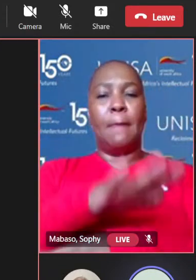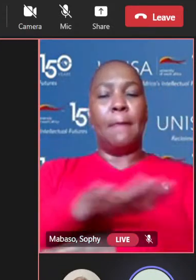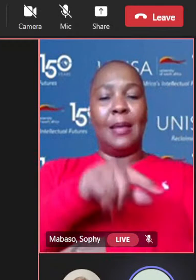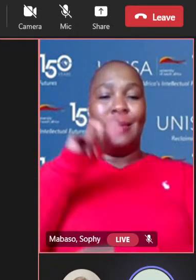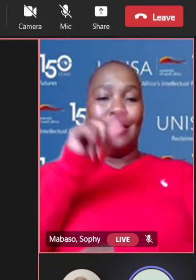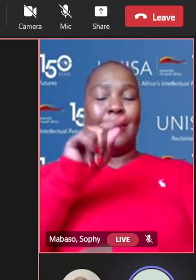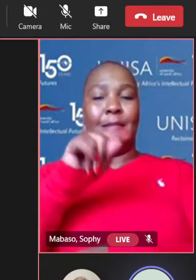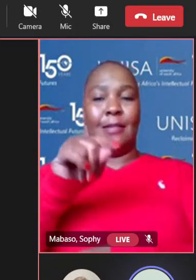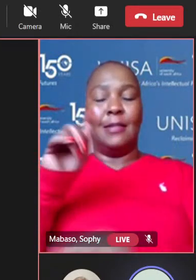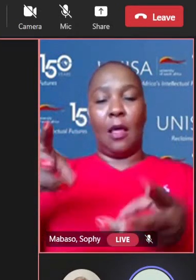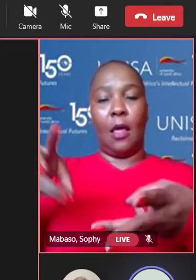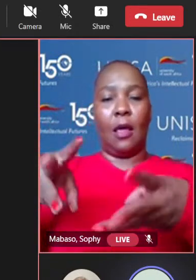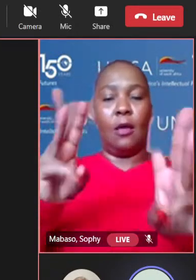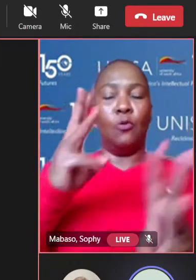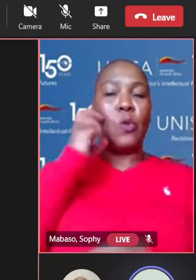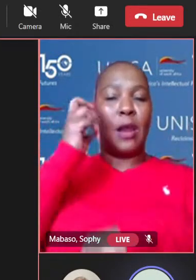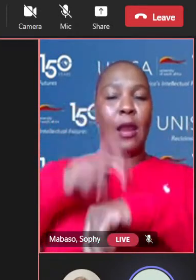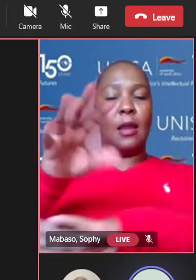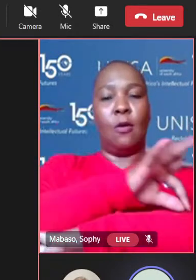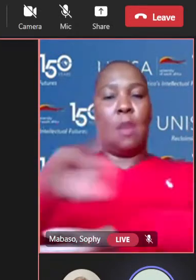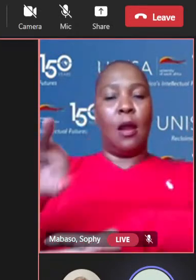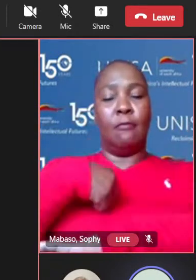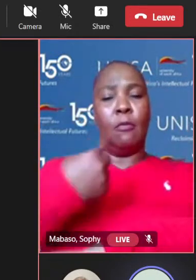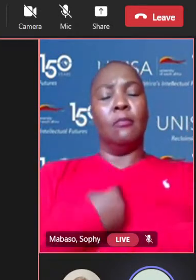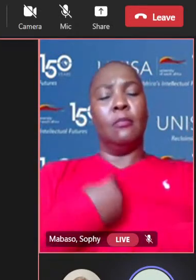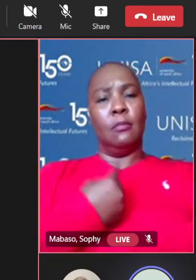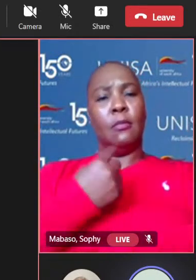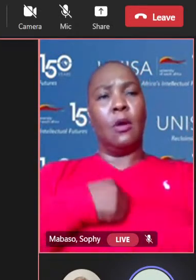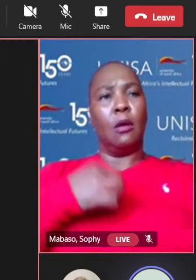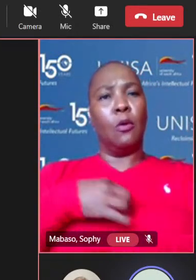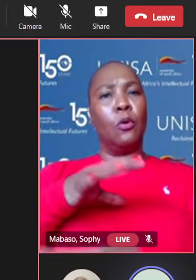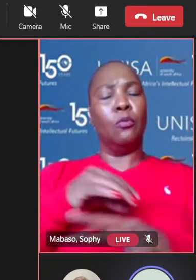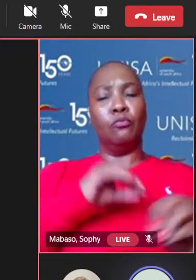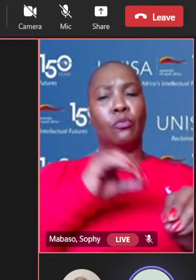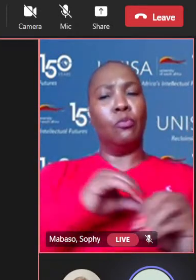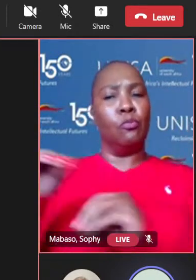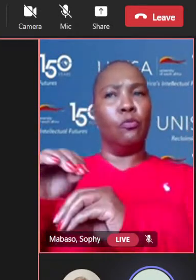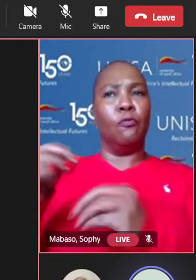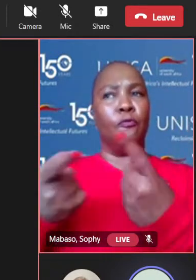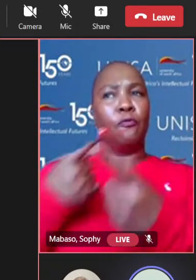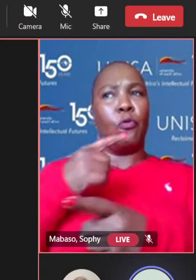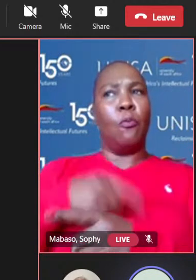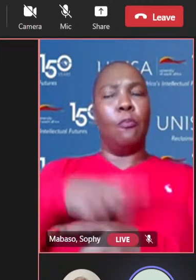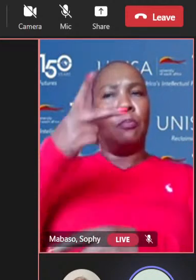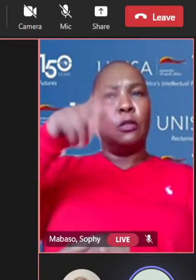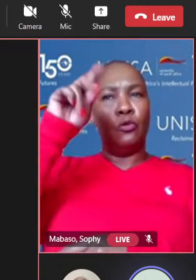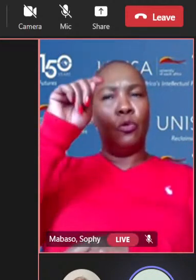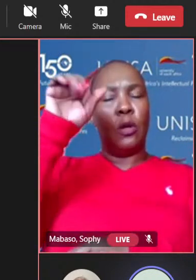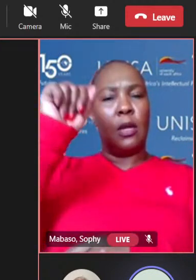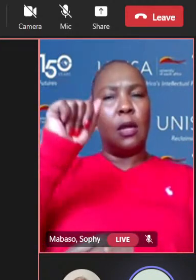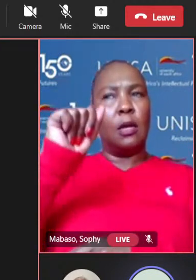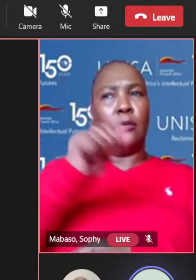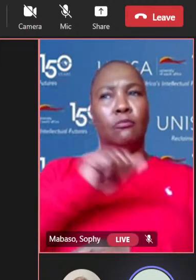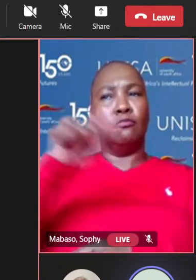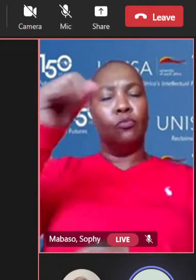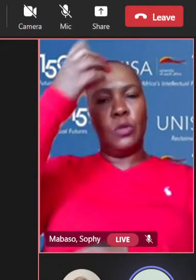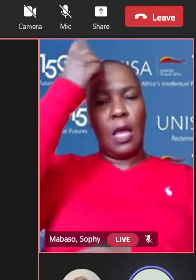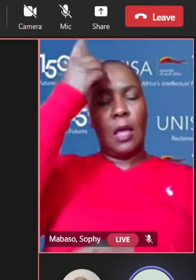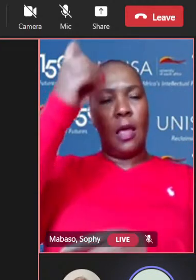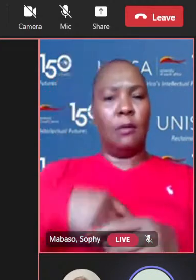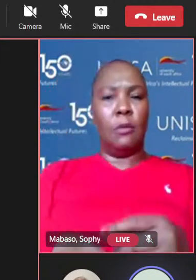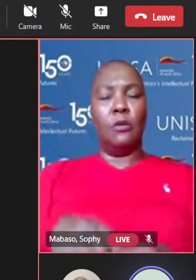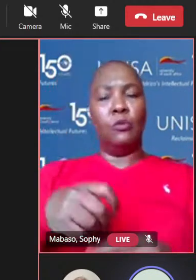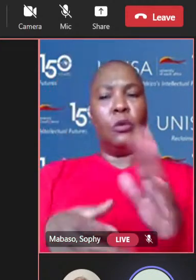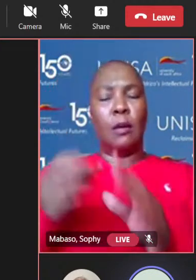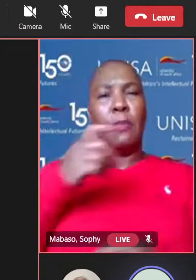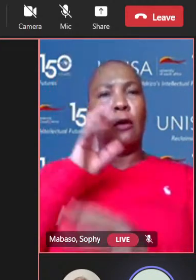You need to plan. So for me, if I have to move from Pretoria to Durban, I need to plan. Am I using N3? Am I